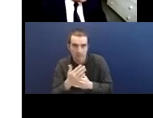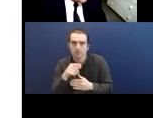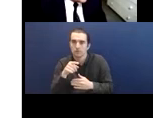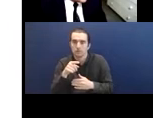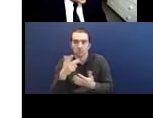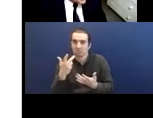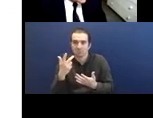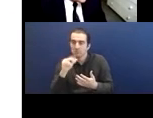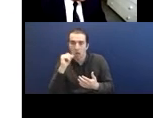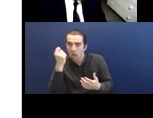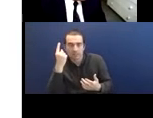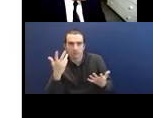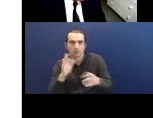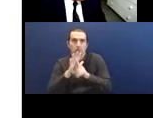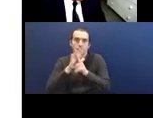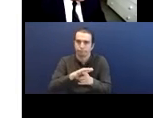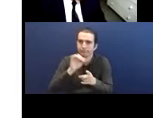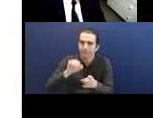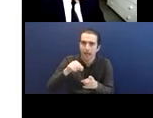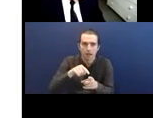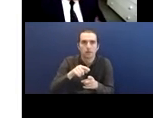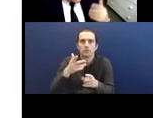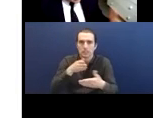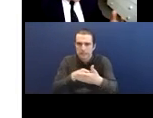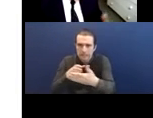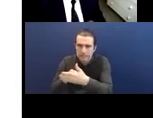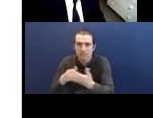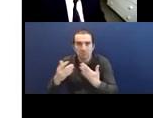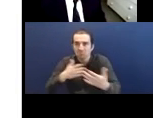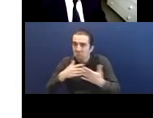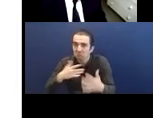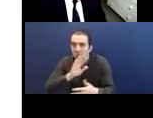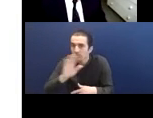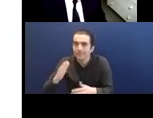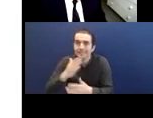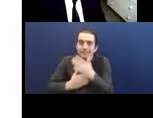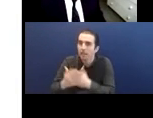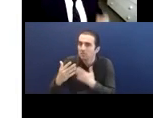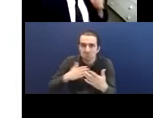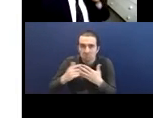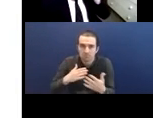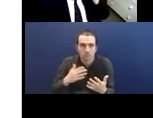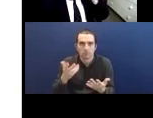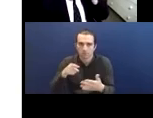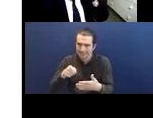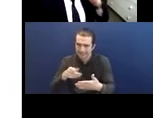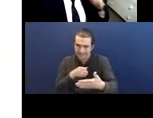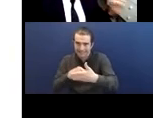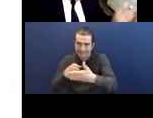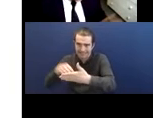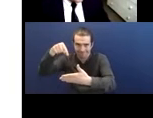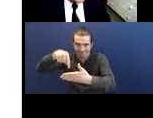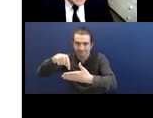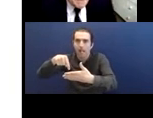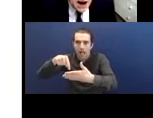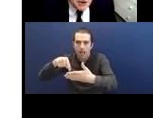accessible information, inaccessible transport, prejudice, devaluation, inaccessible environments and lack of useful education.